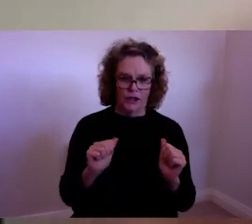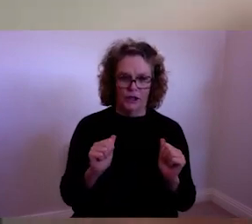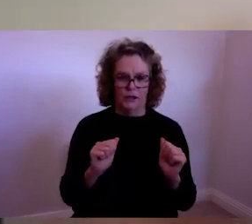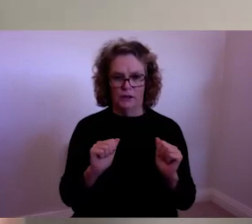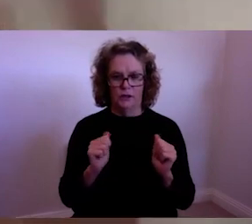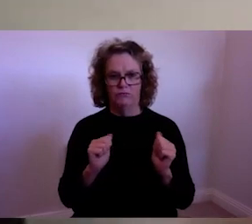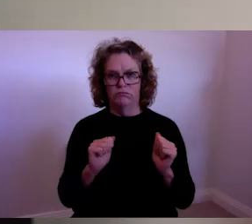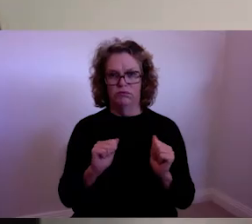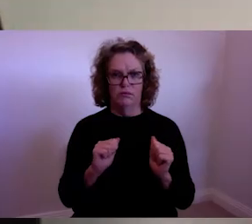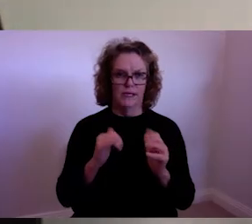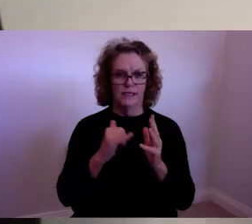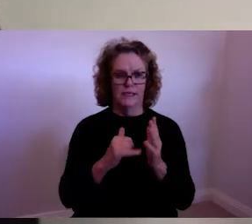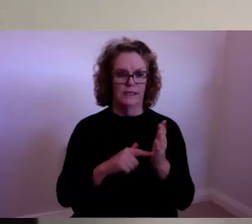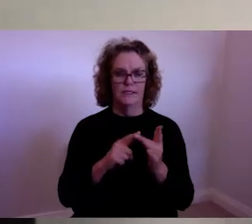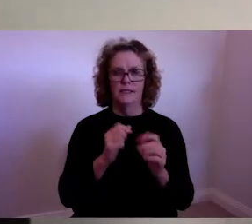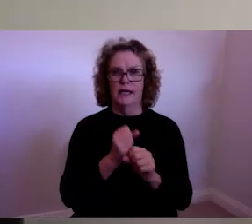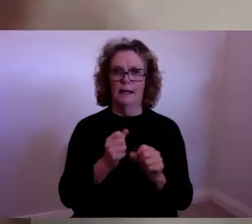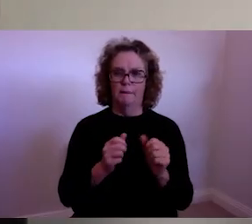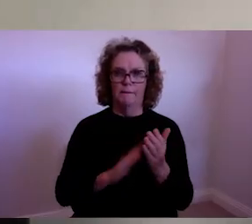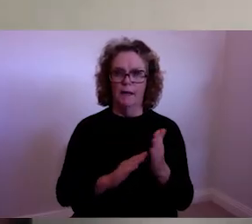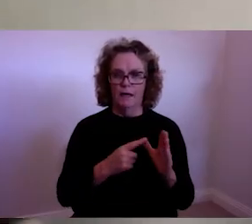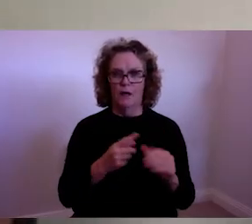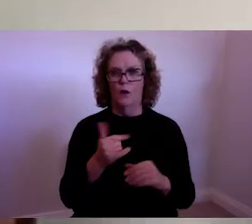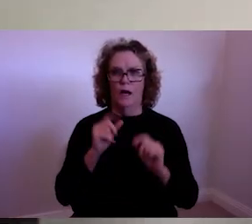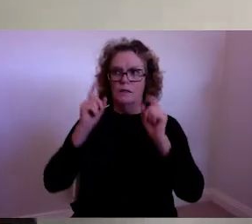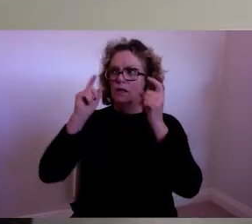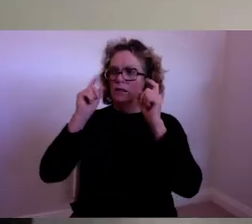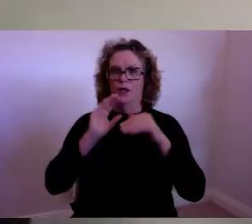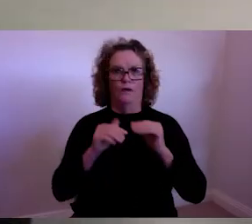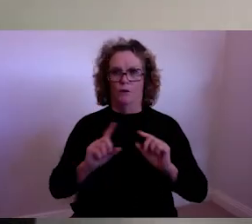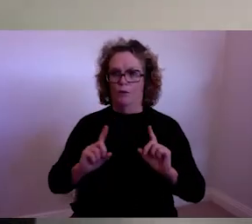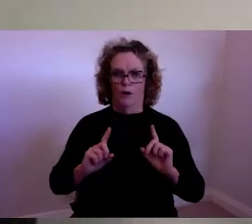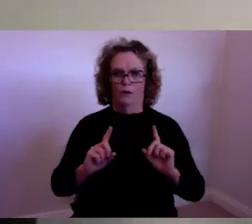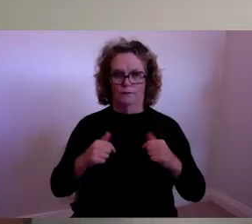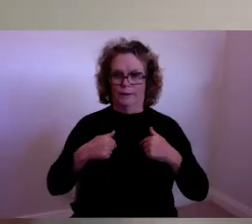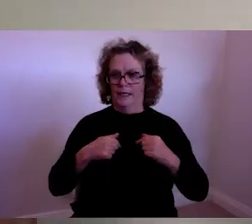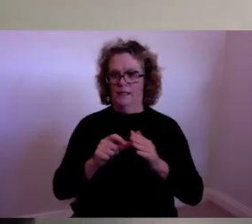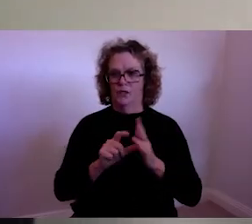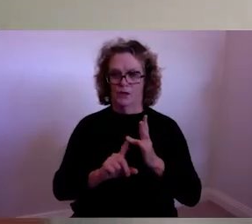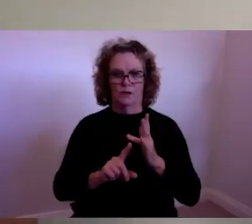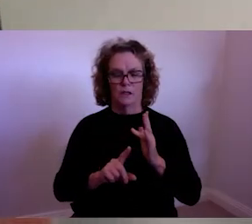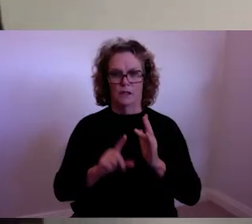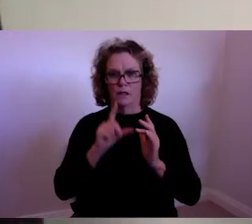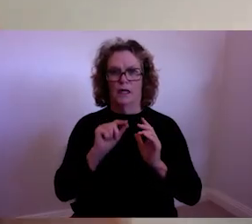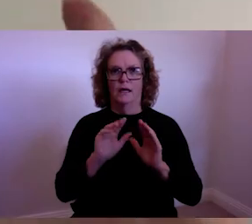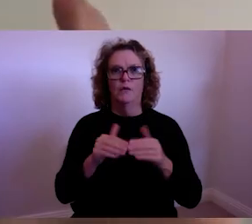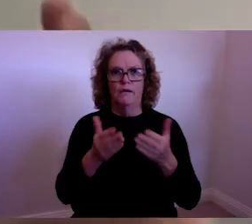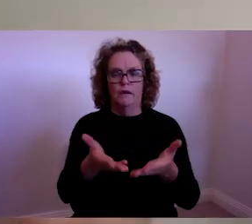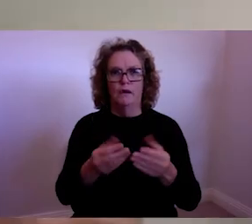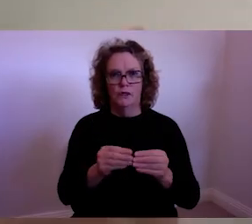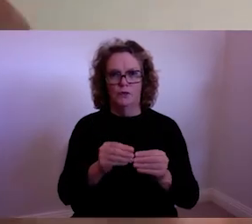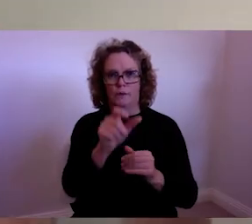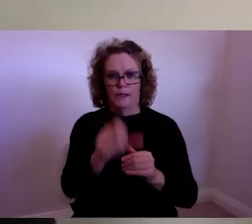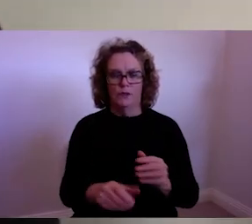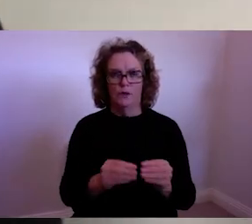anxiety about what you might be able to offer to a person. It's equal, and every patient has that equal need and requirement, even though